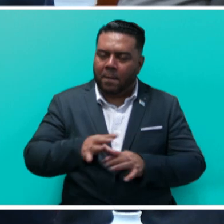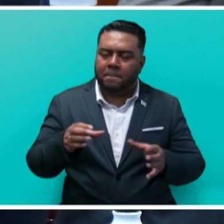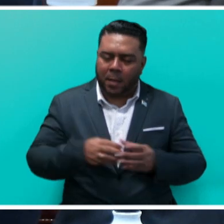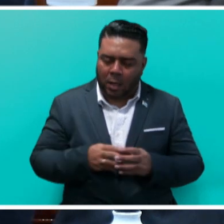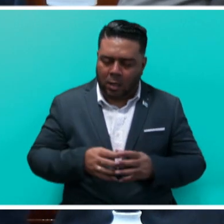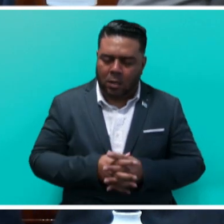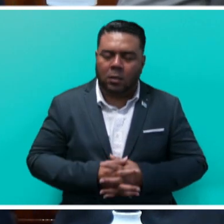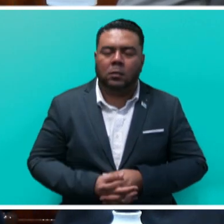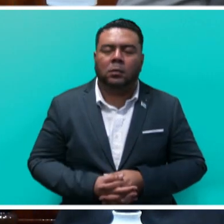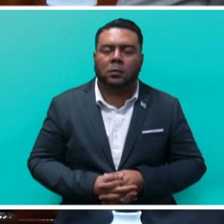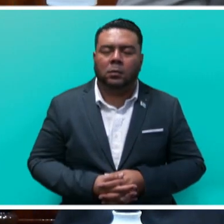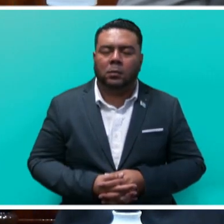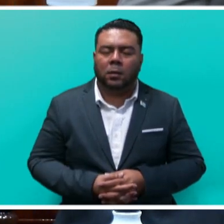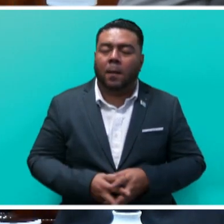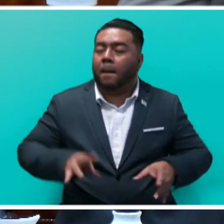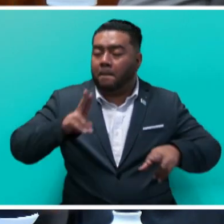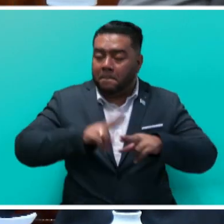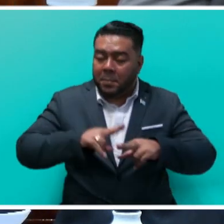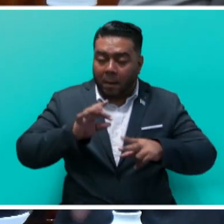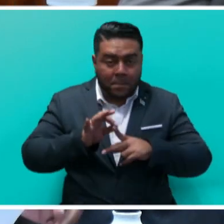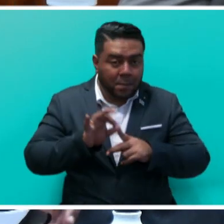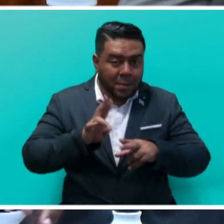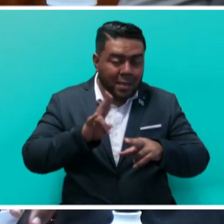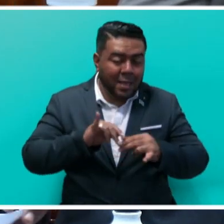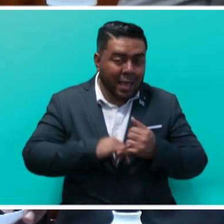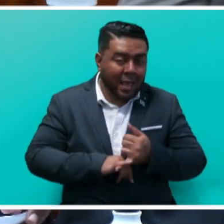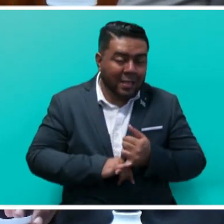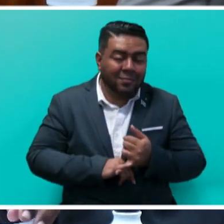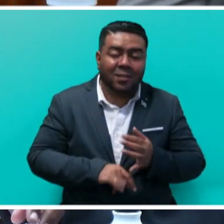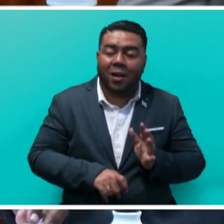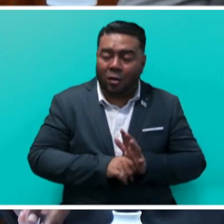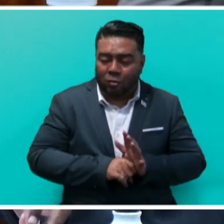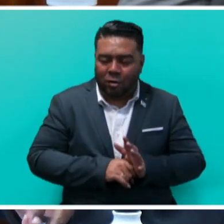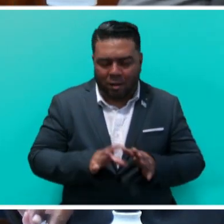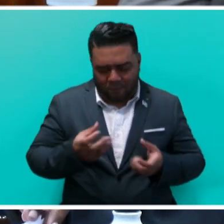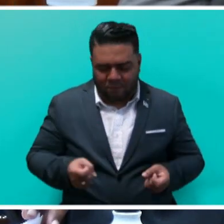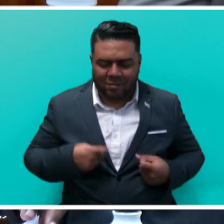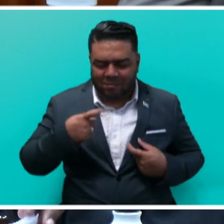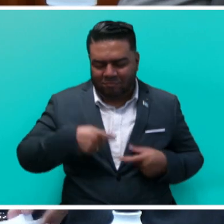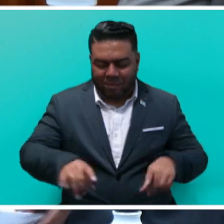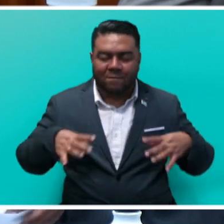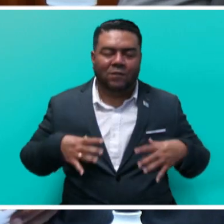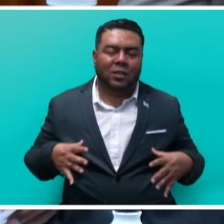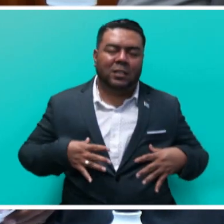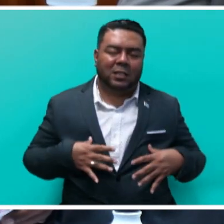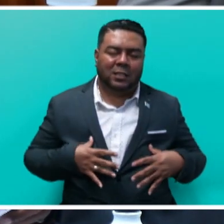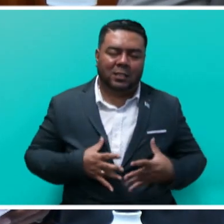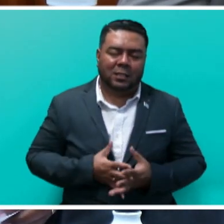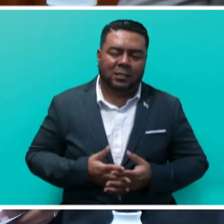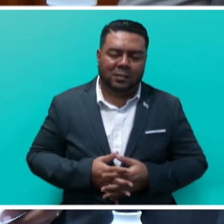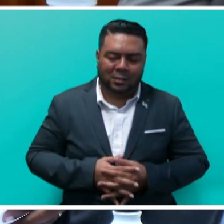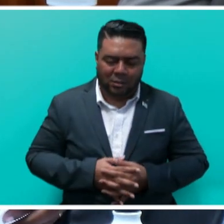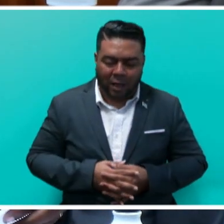The PPSR services have remained free for the initial 2 years following its